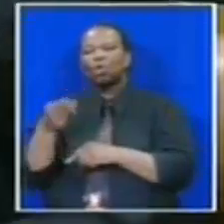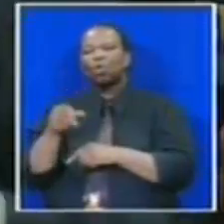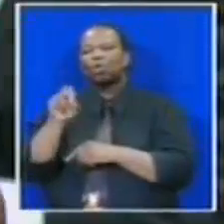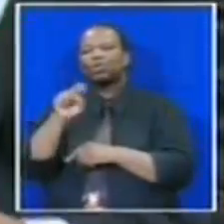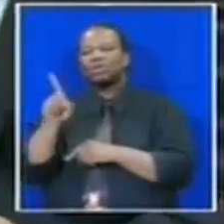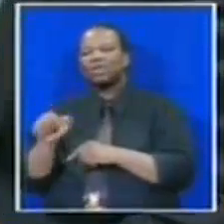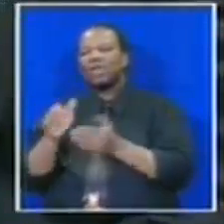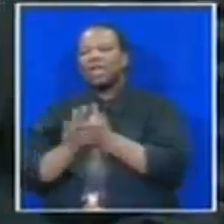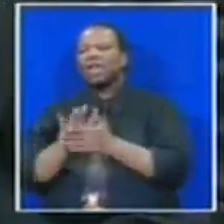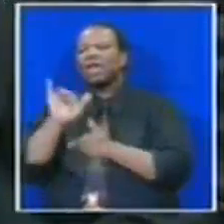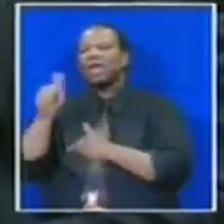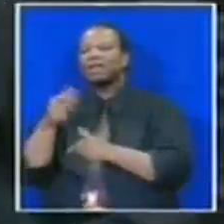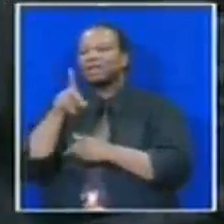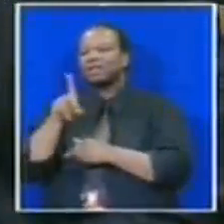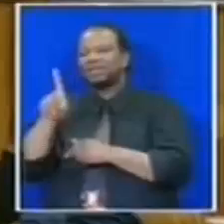DDGs.